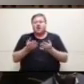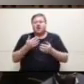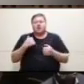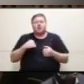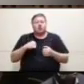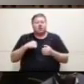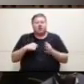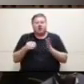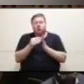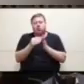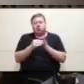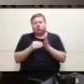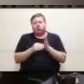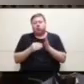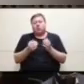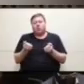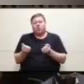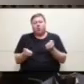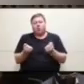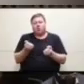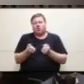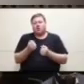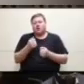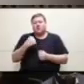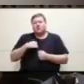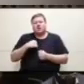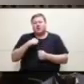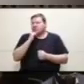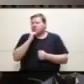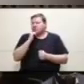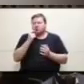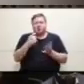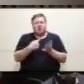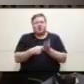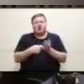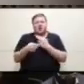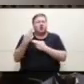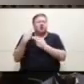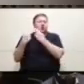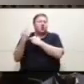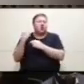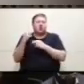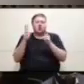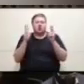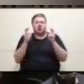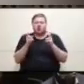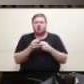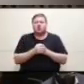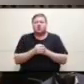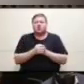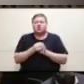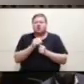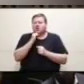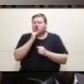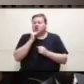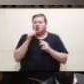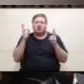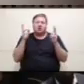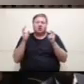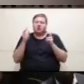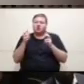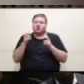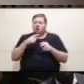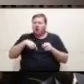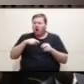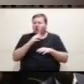to court to say municipality does not pay them. And it's an historical matter. It's not a matter that was generated during our